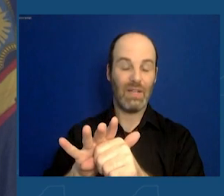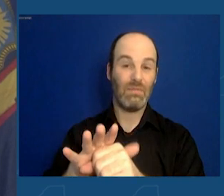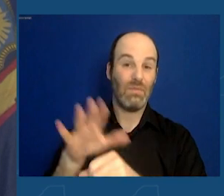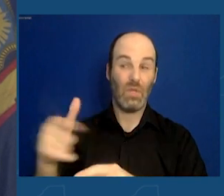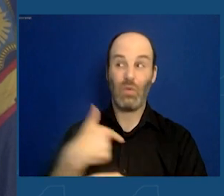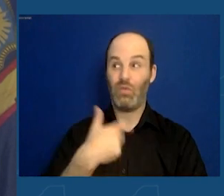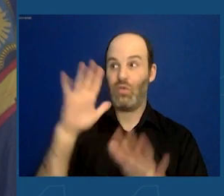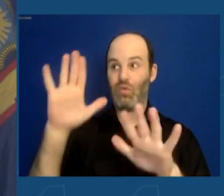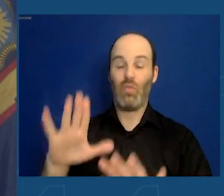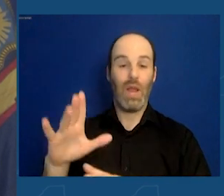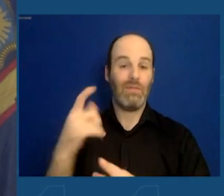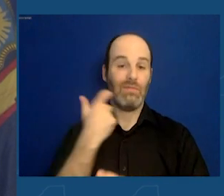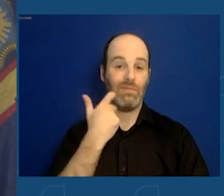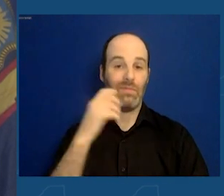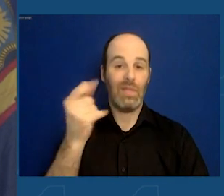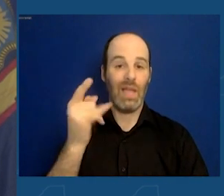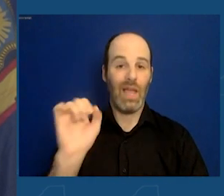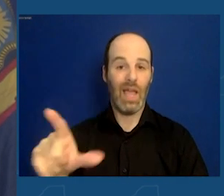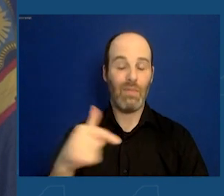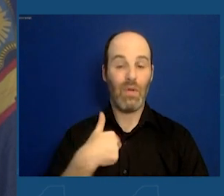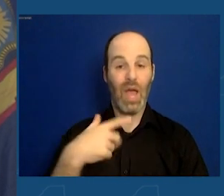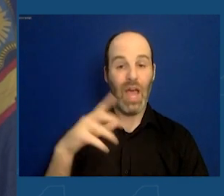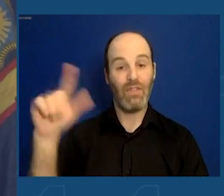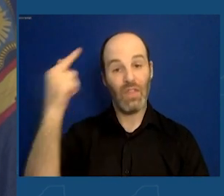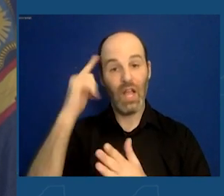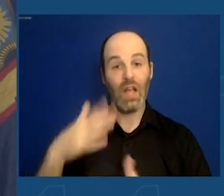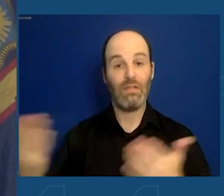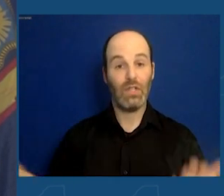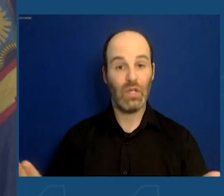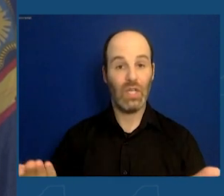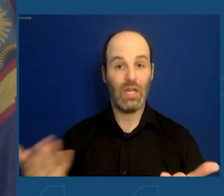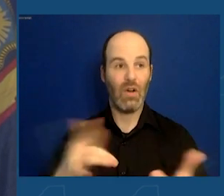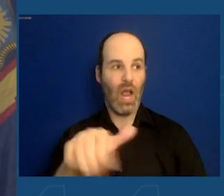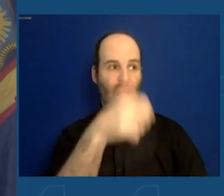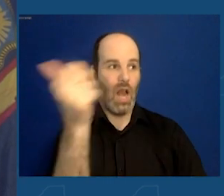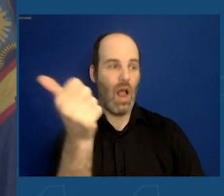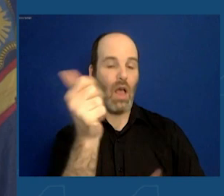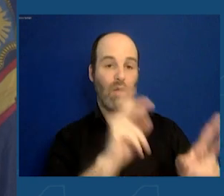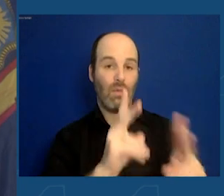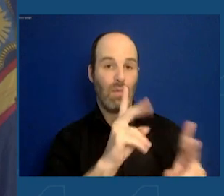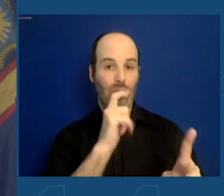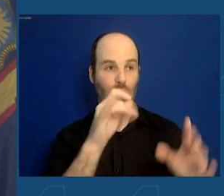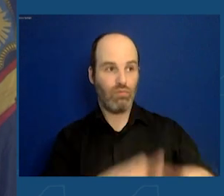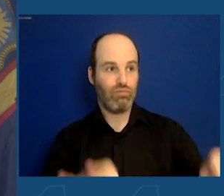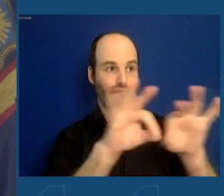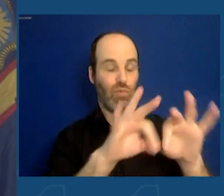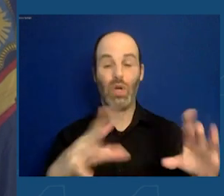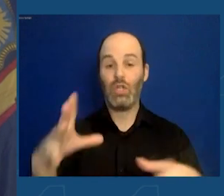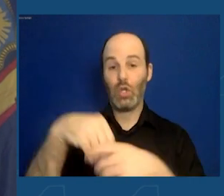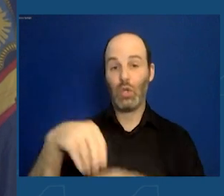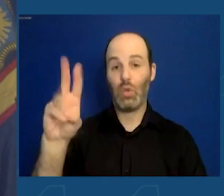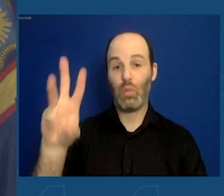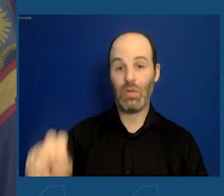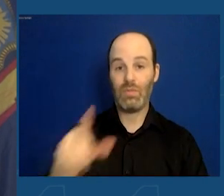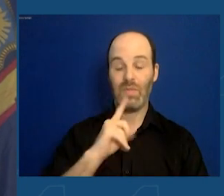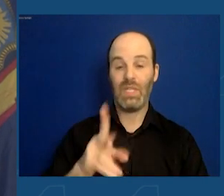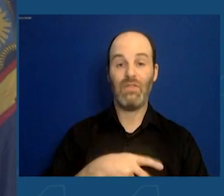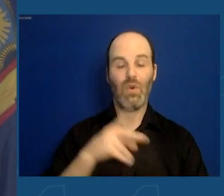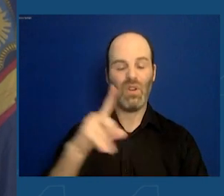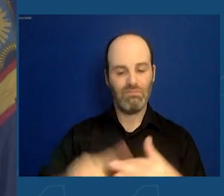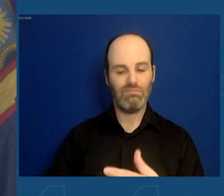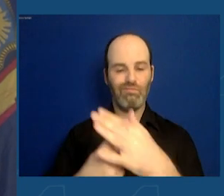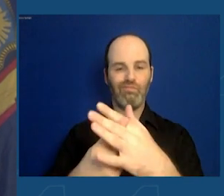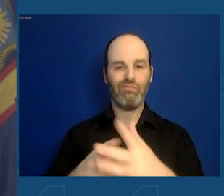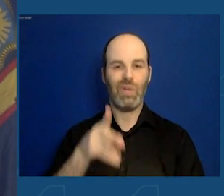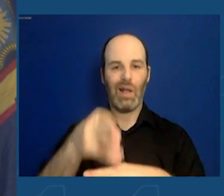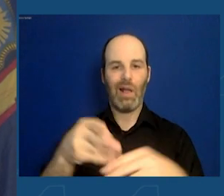governor here, along with a number of key stakeholders, including Wolfspeed, to cut the ribbon on the brand new silicon carbide